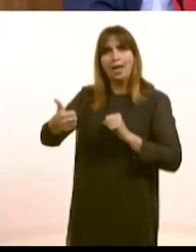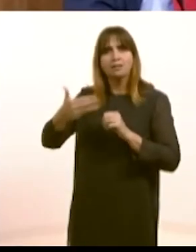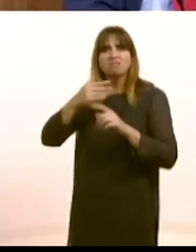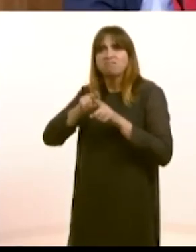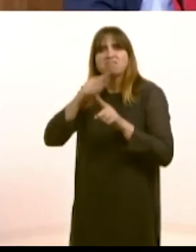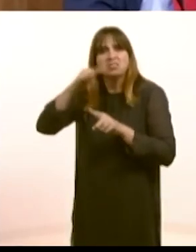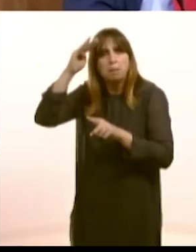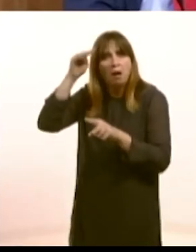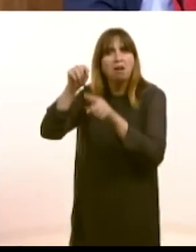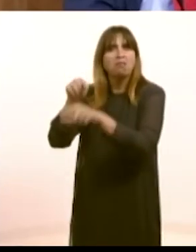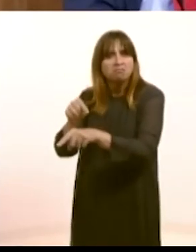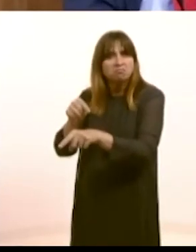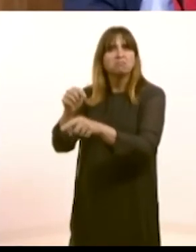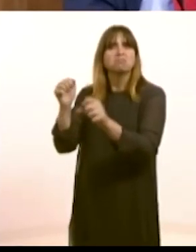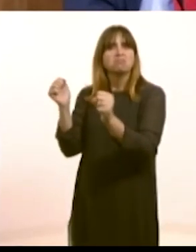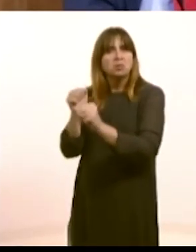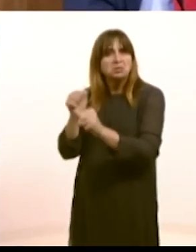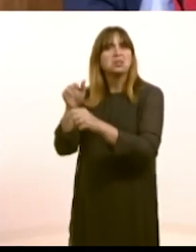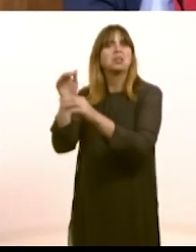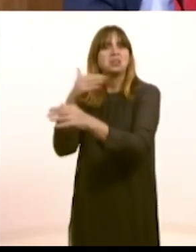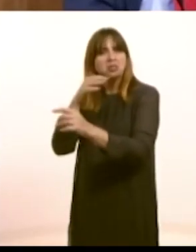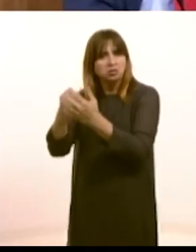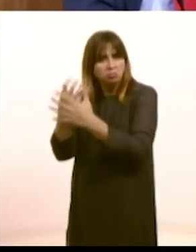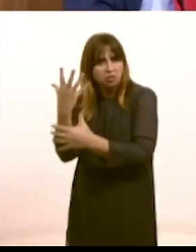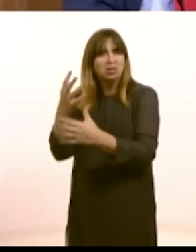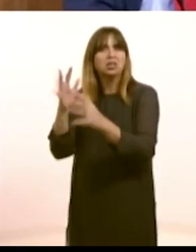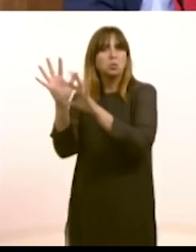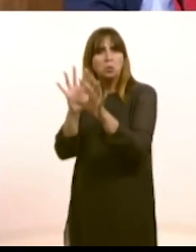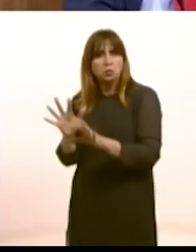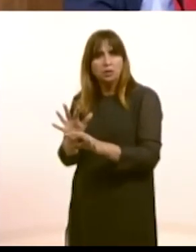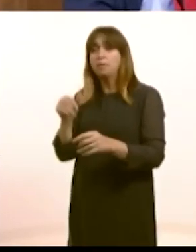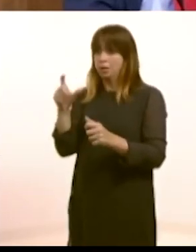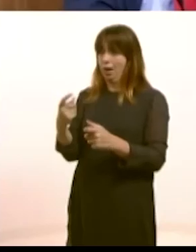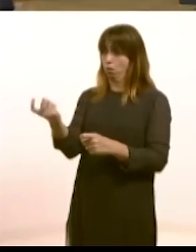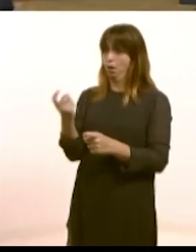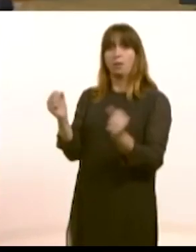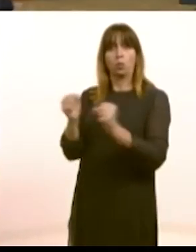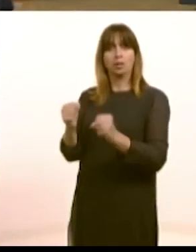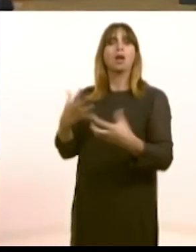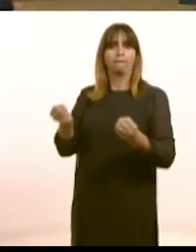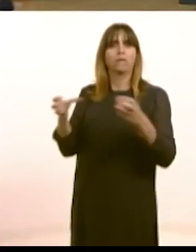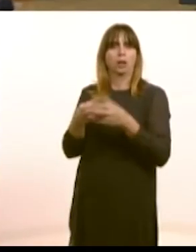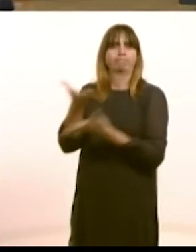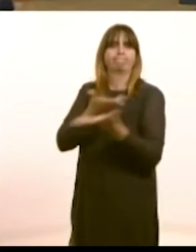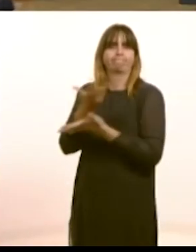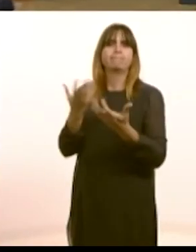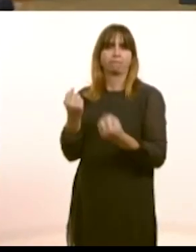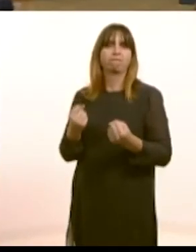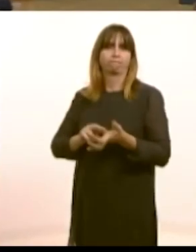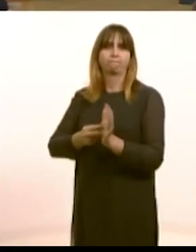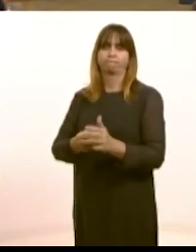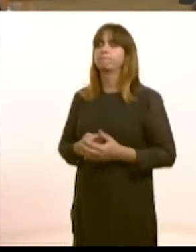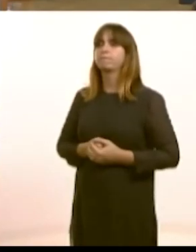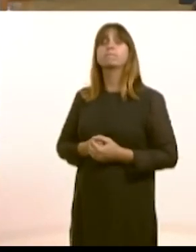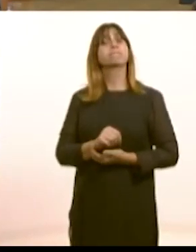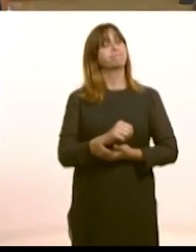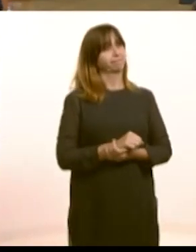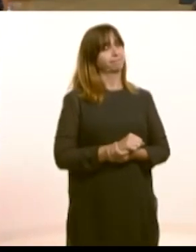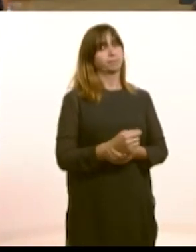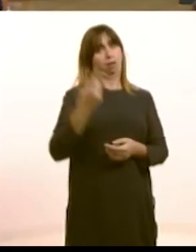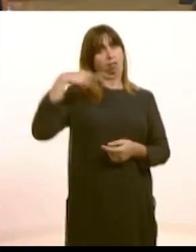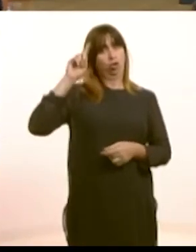part of that, preparedness for the forthcoming winter period is paramount. Thank you, First Minister. Last winter, we